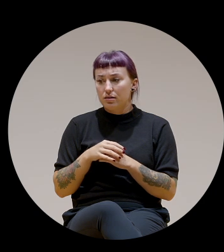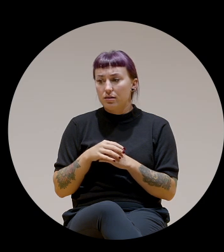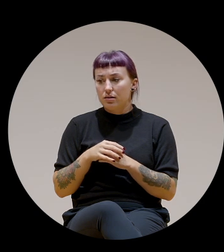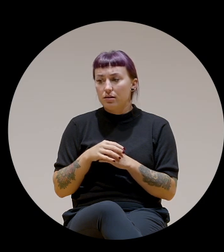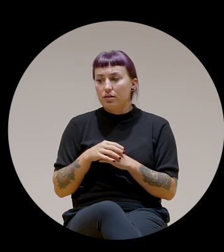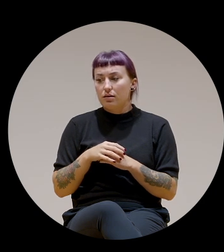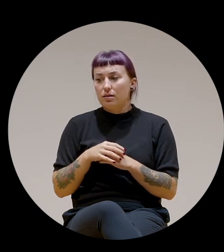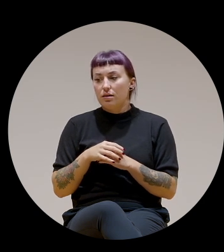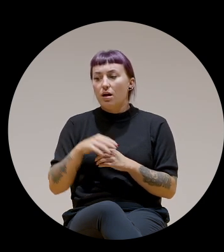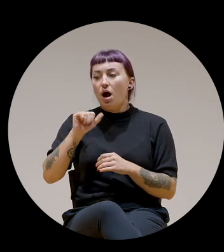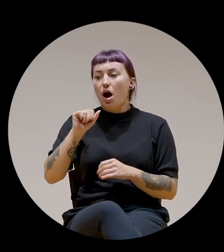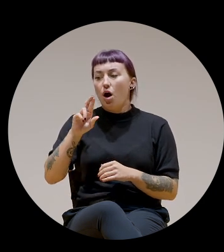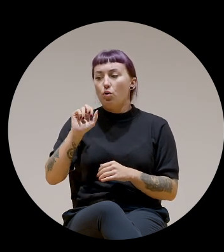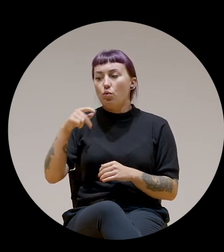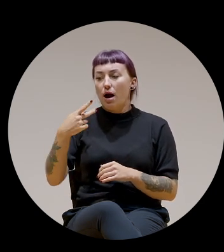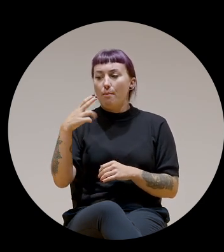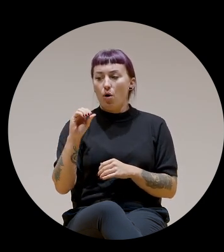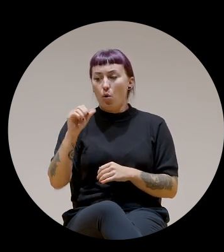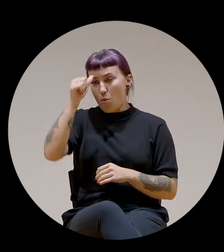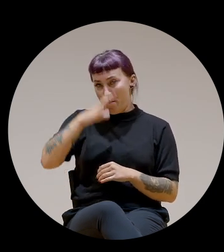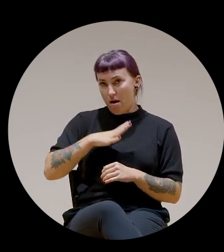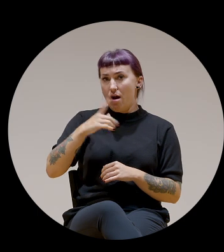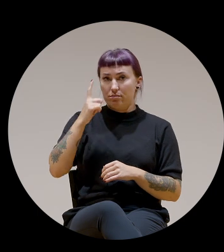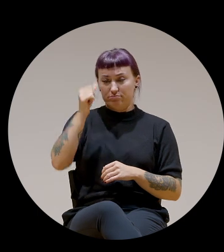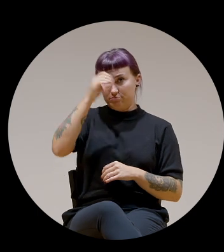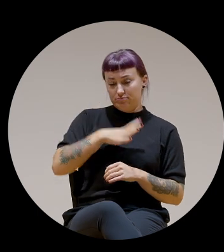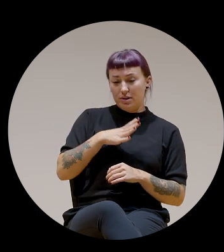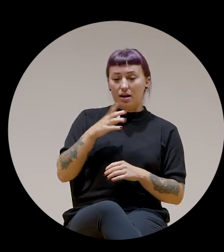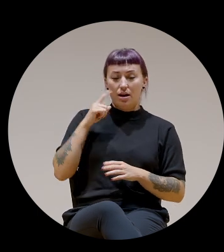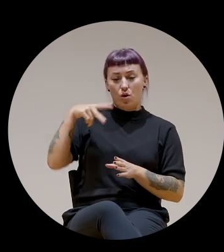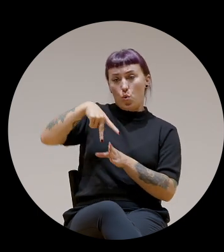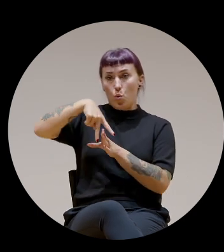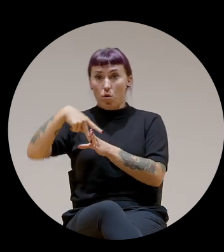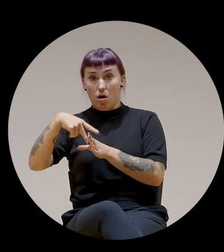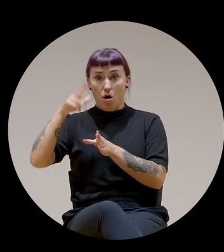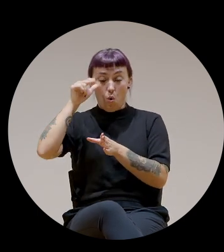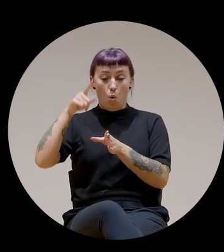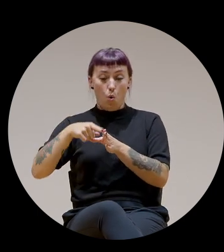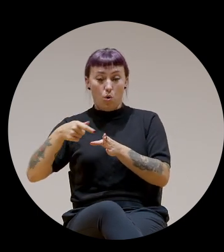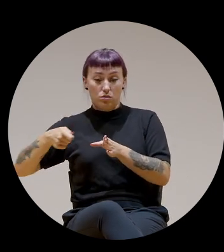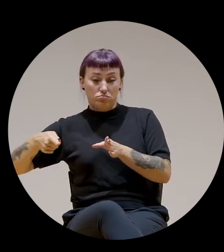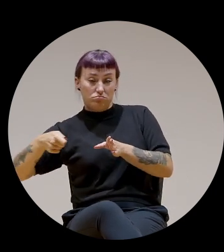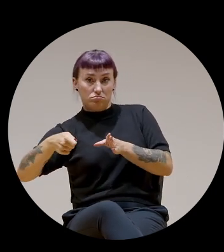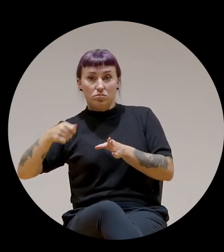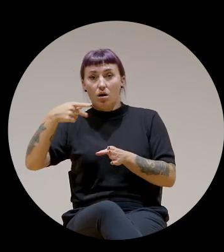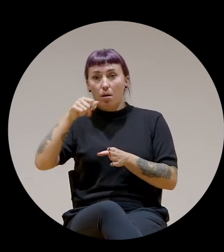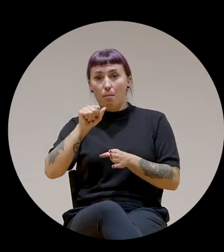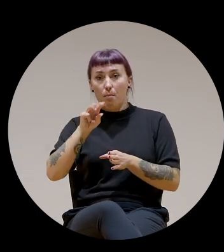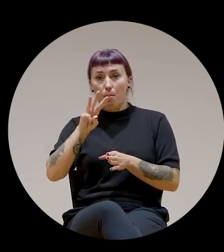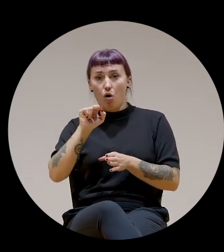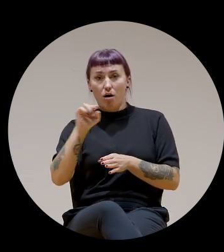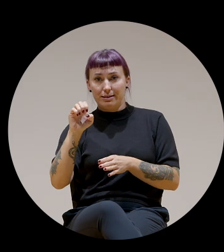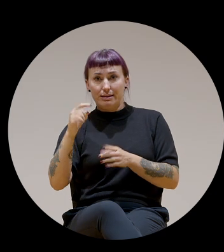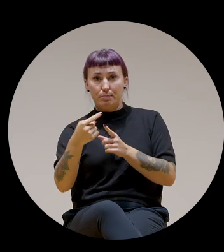one of these men who's leaning over the far side of his horse in order to strike his Pawnee opponent